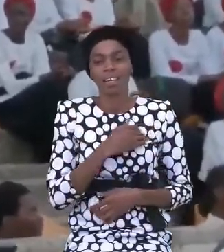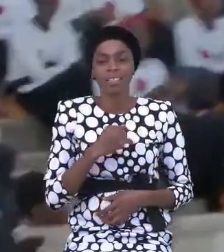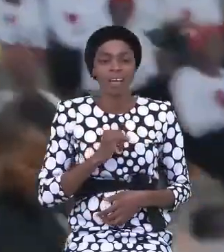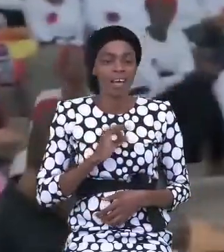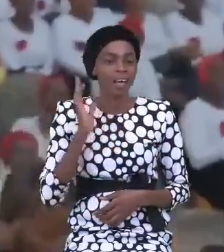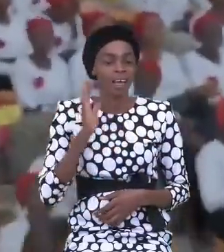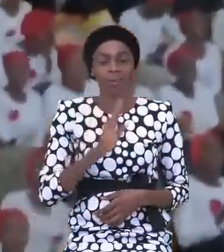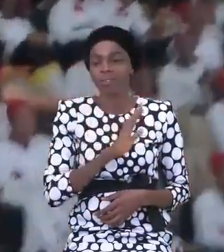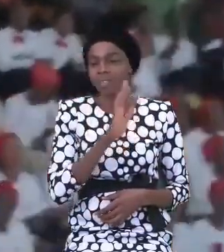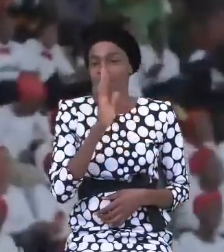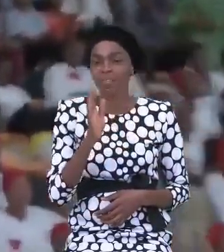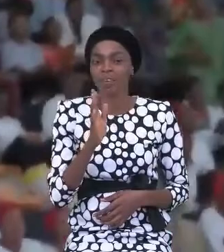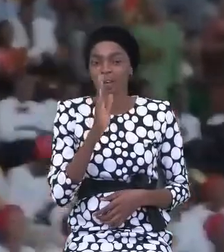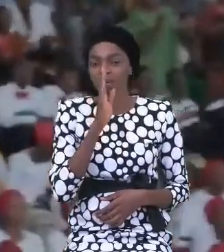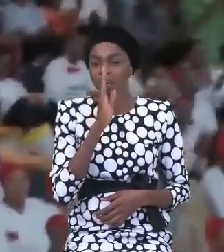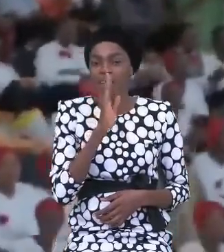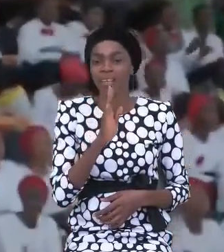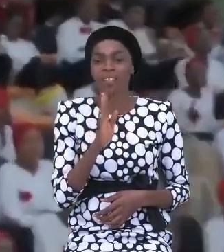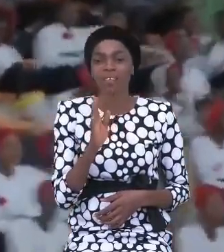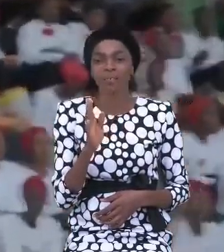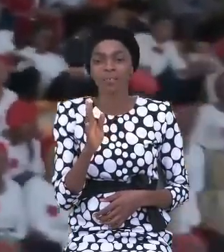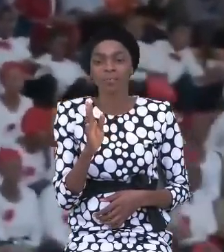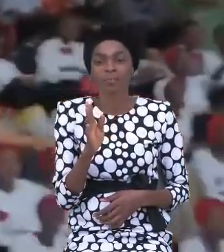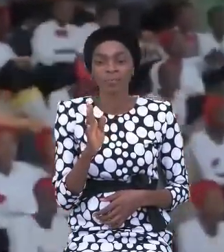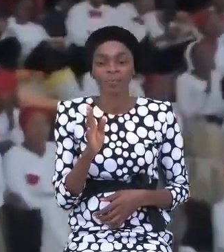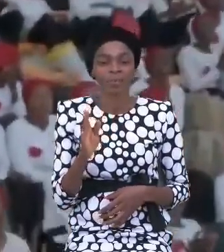disappointed, and I will never be